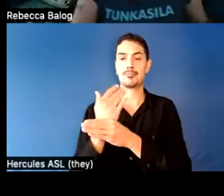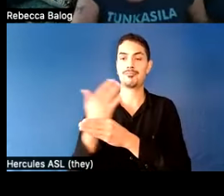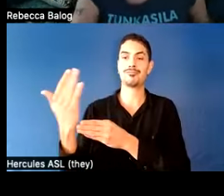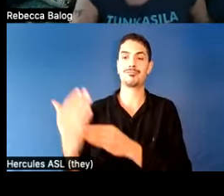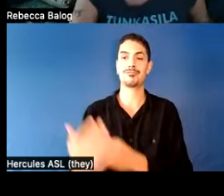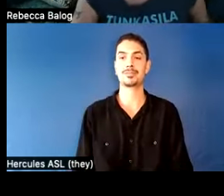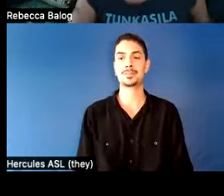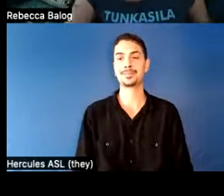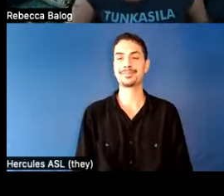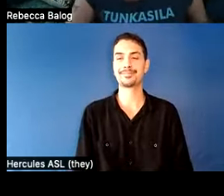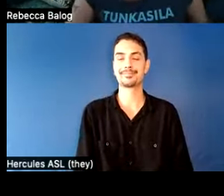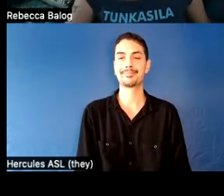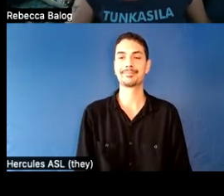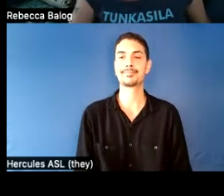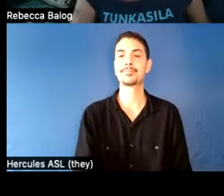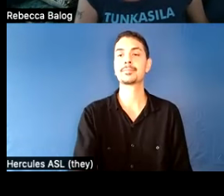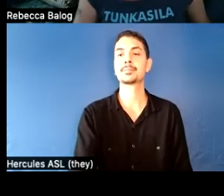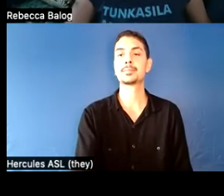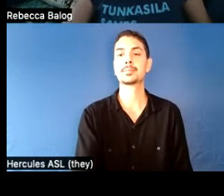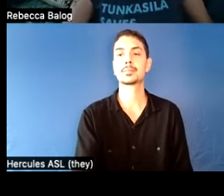Okay, next.